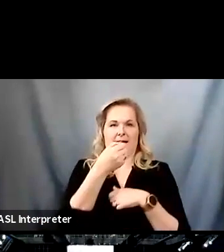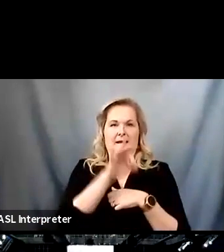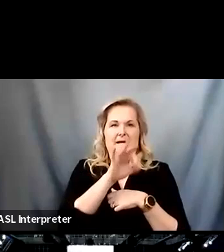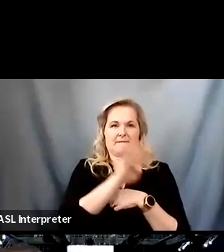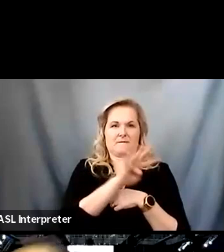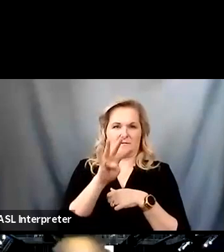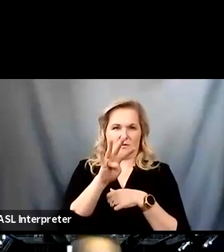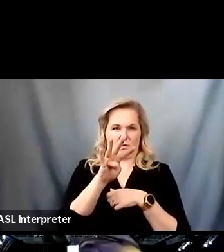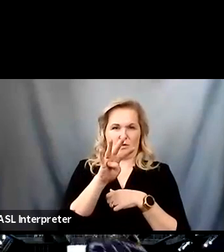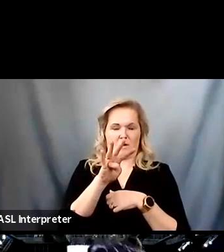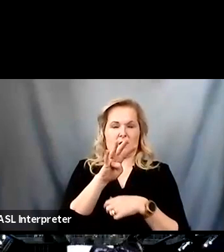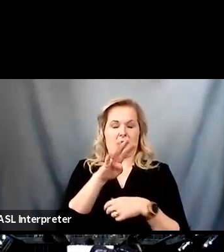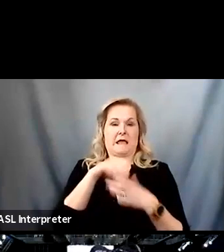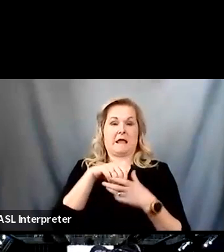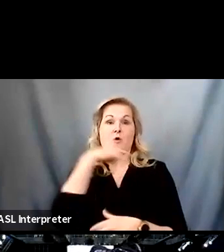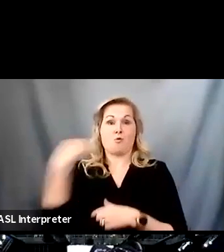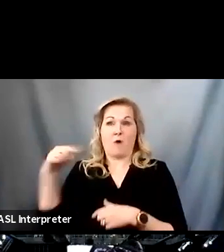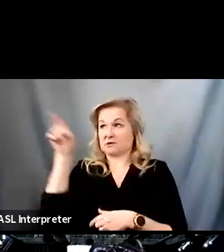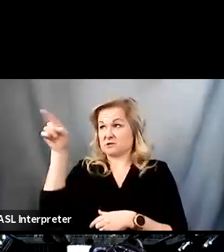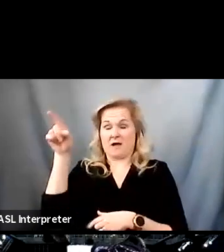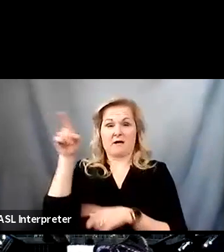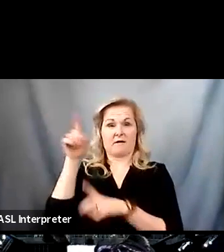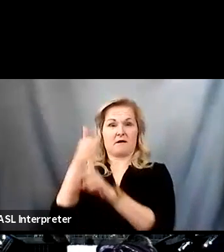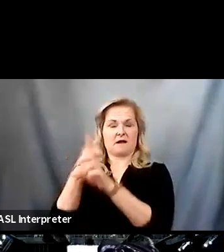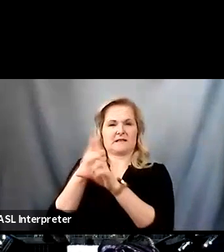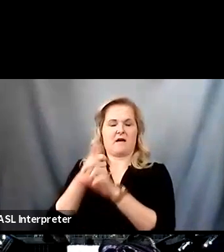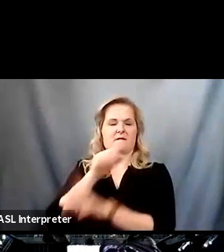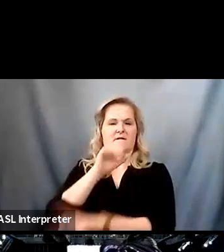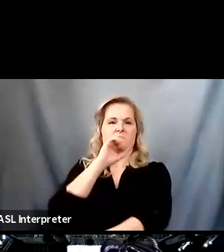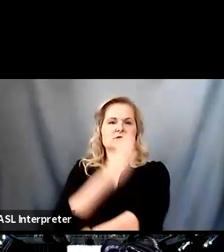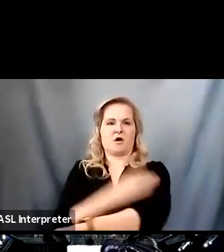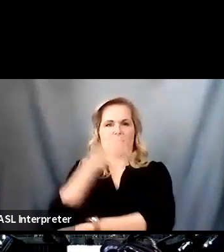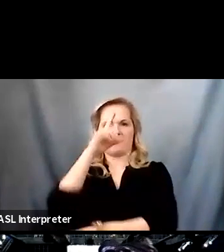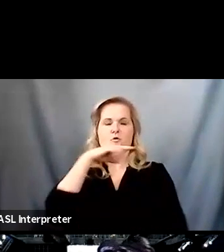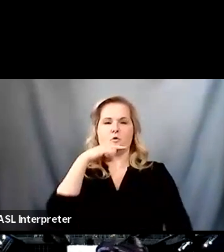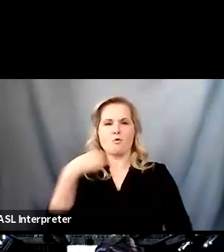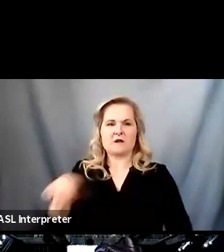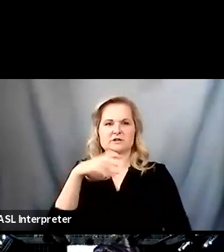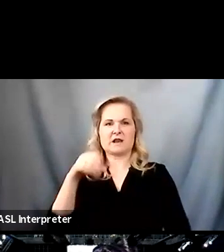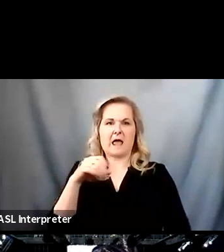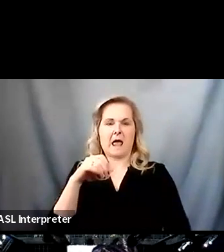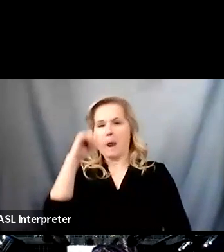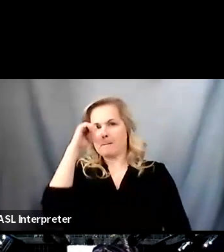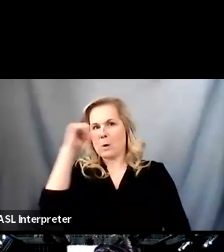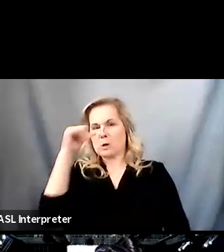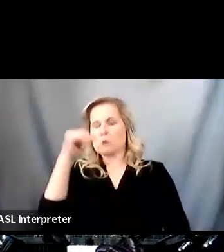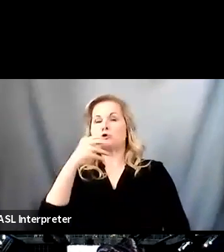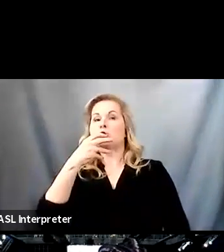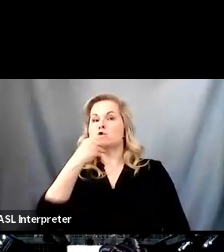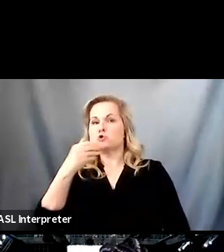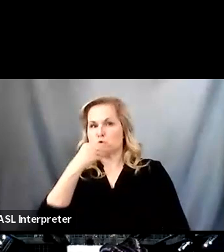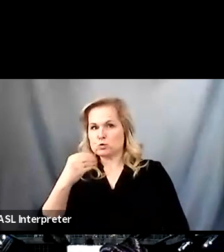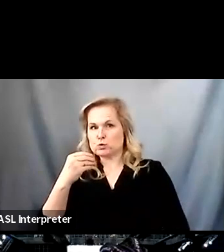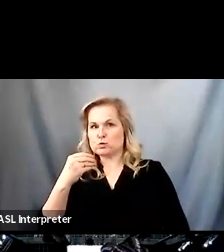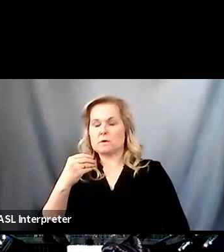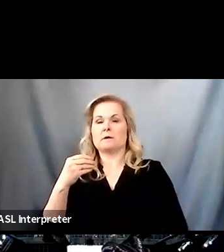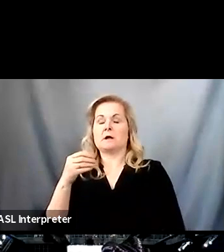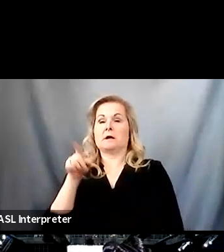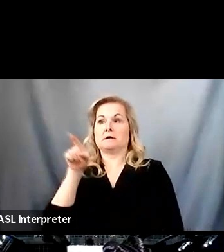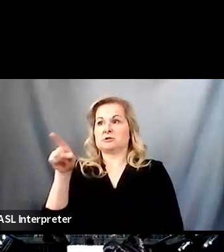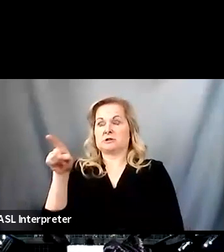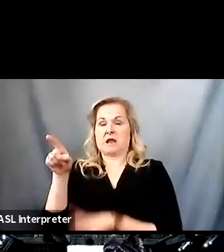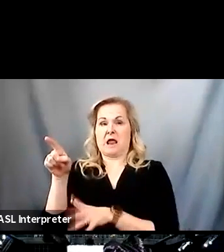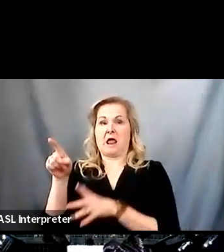1944 in Russia as the daughter of a Russian and a Polish Jew, and came